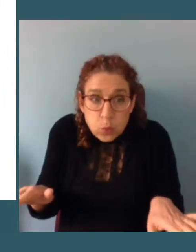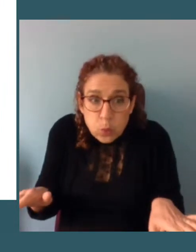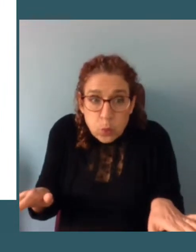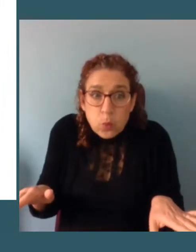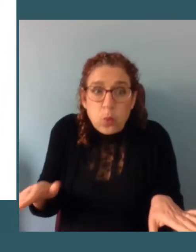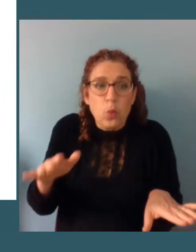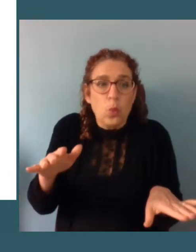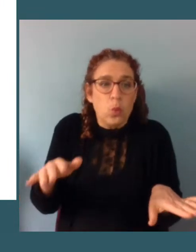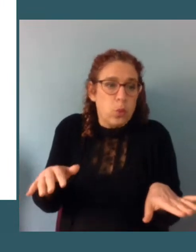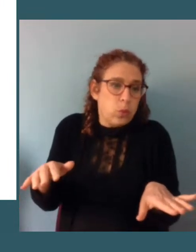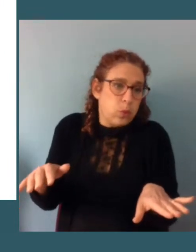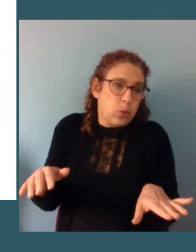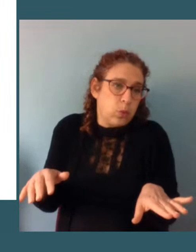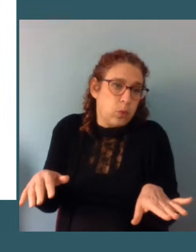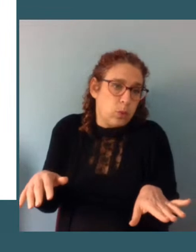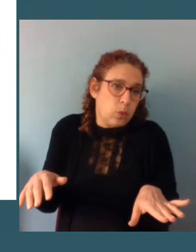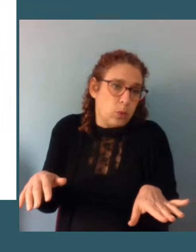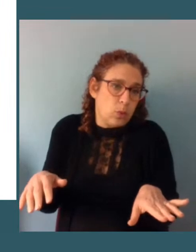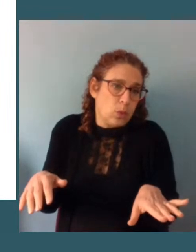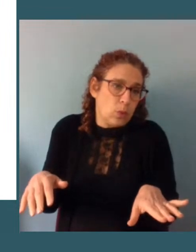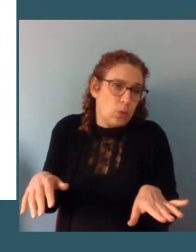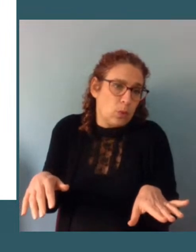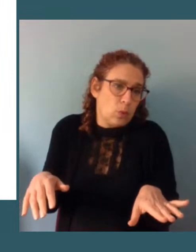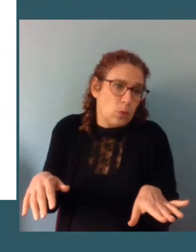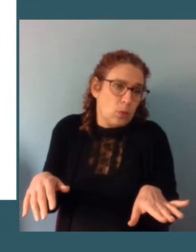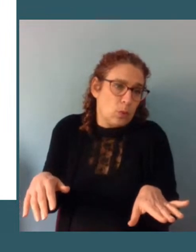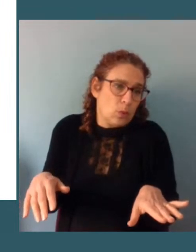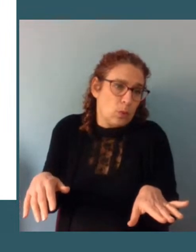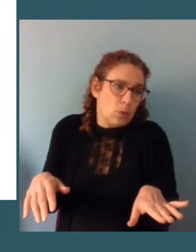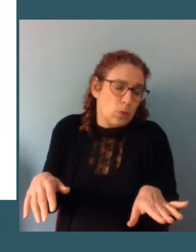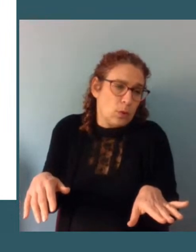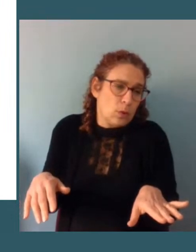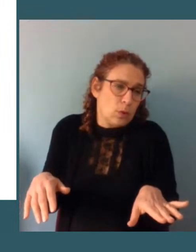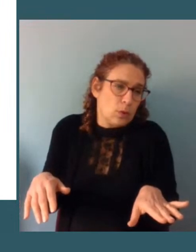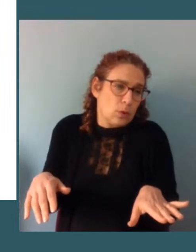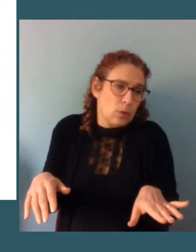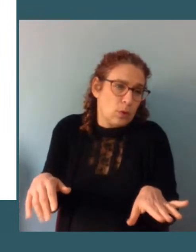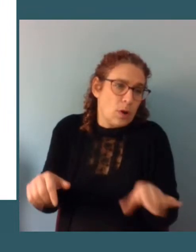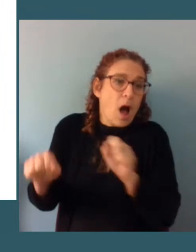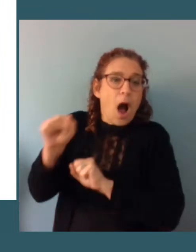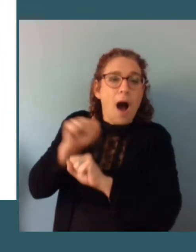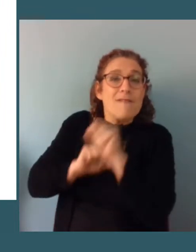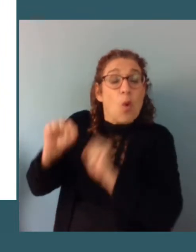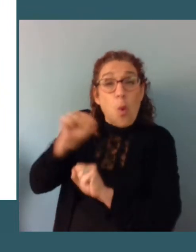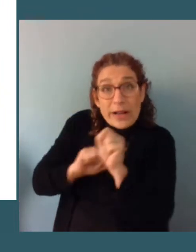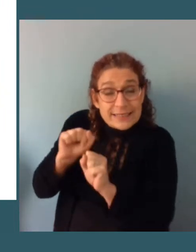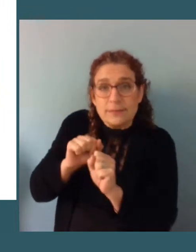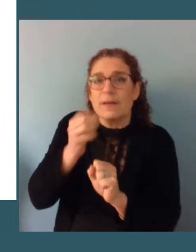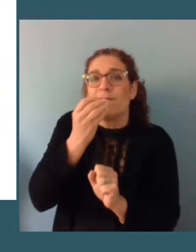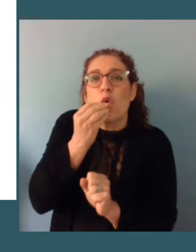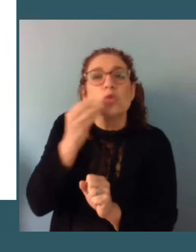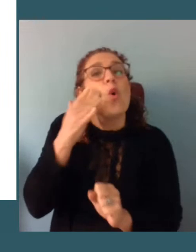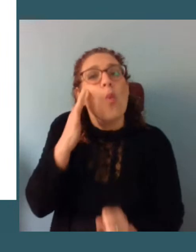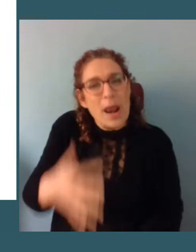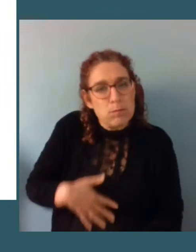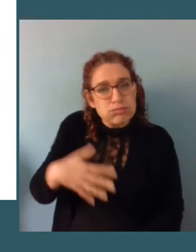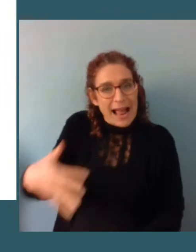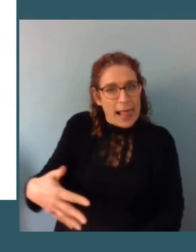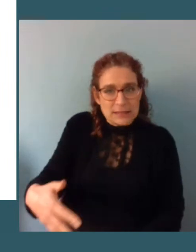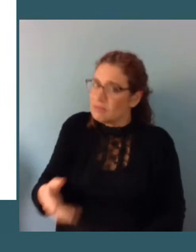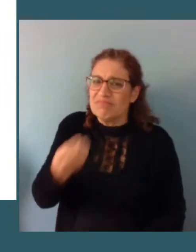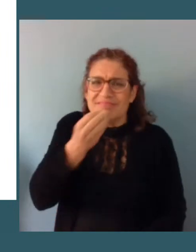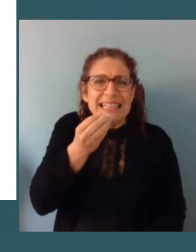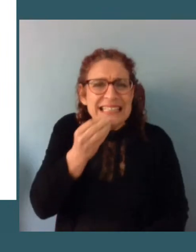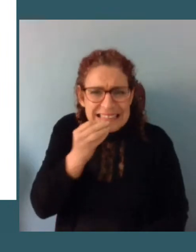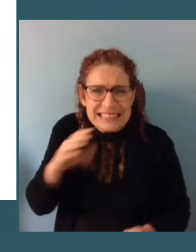dietary food allergens during pregnancy or breastfeeding. So that means eating a full diet, as long as the mother's not allergic to whatever